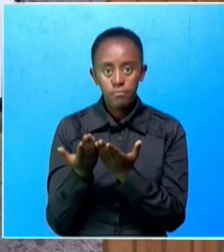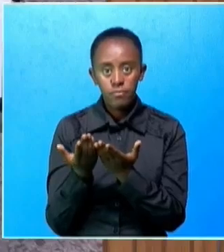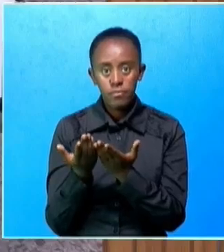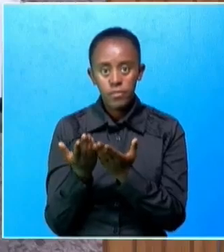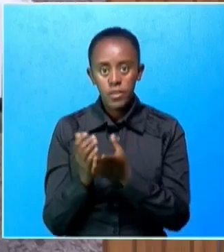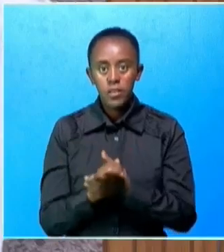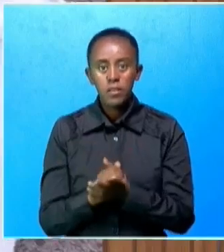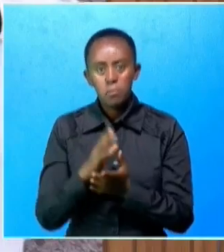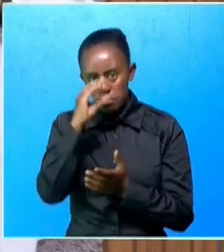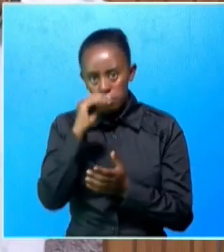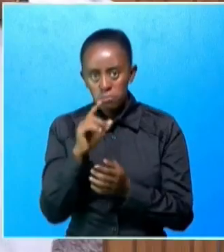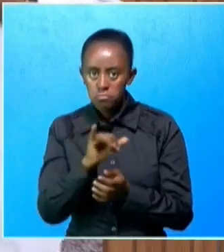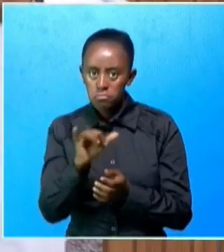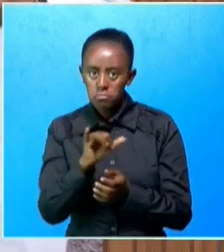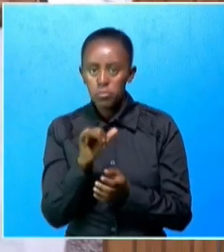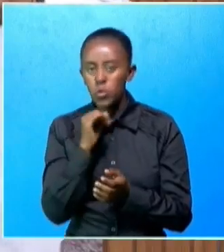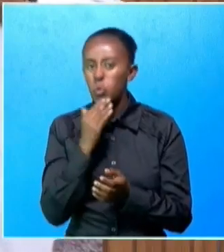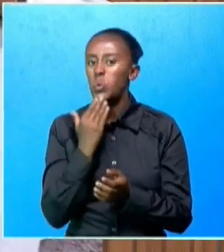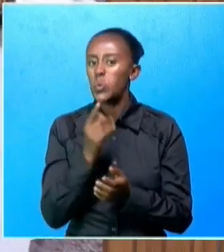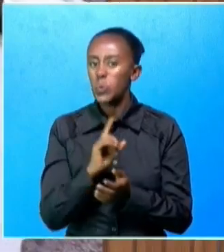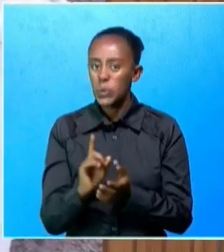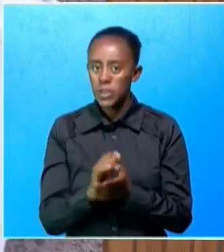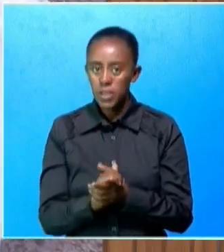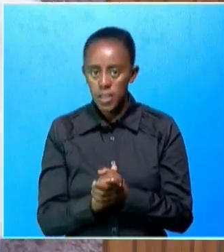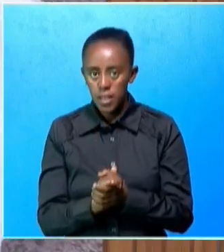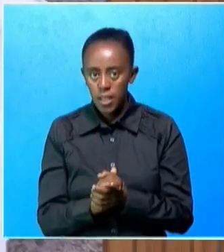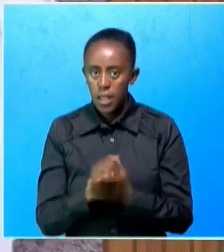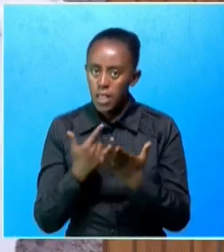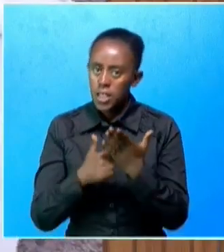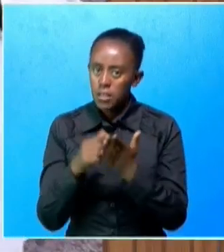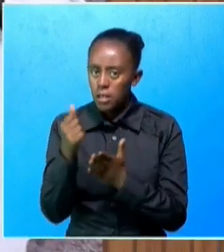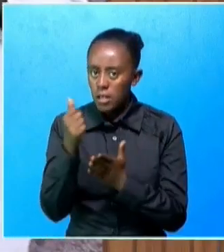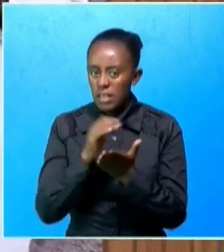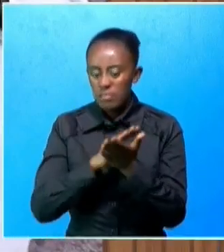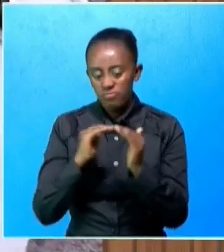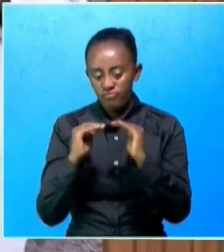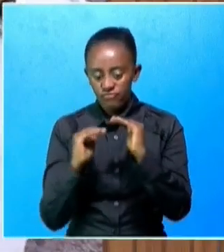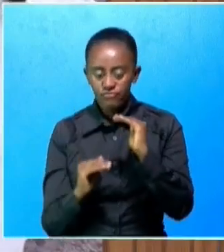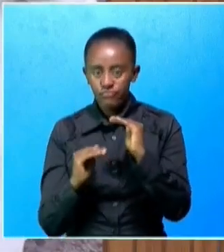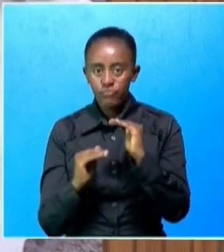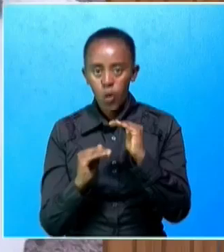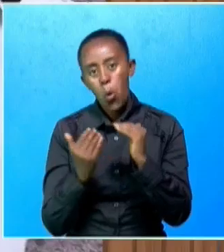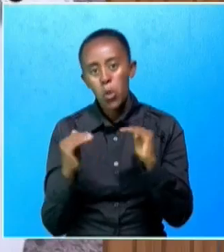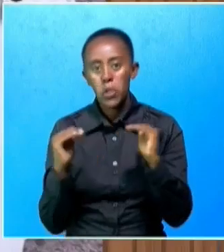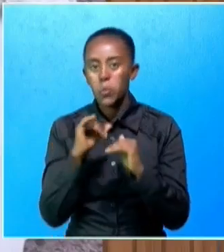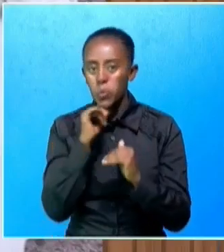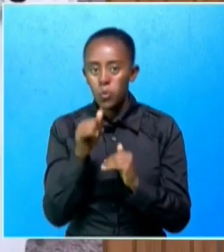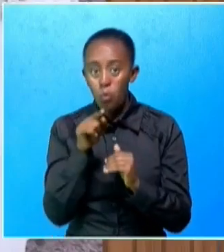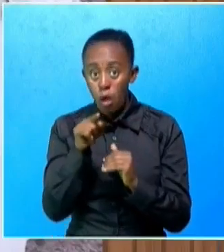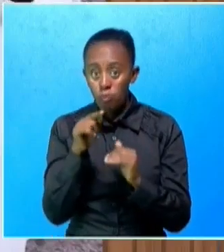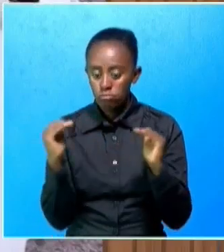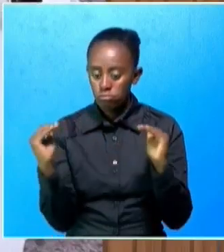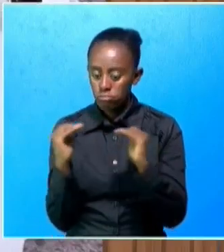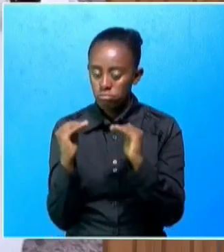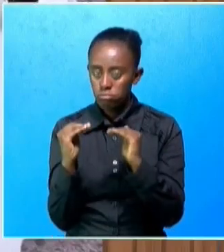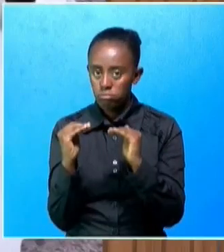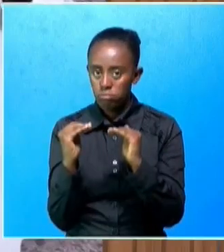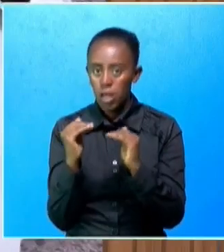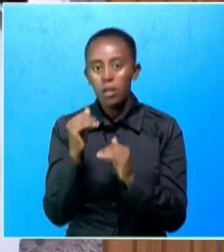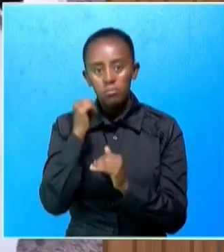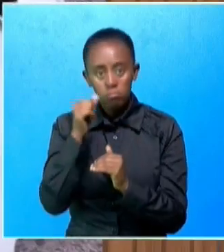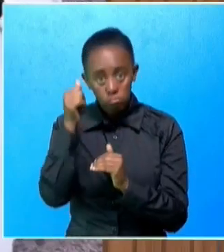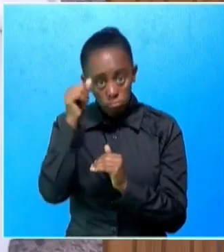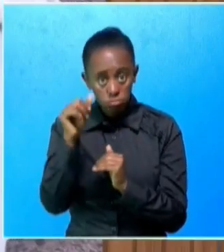like men. It's not good. This is inequality. Yeah. So we have to treat both gender,